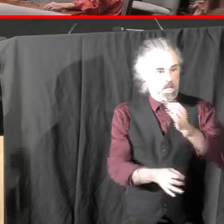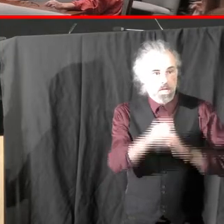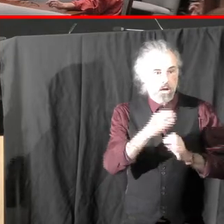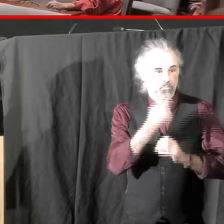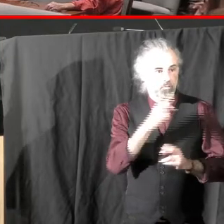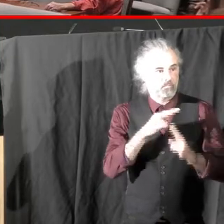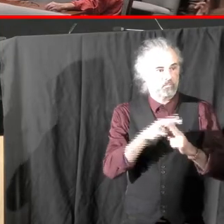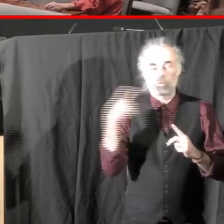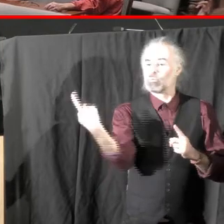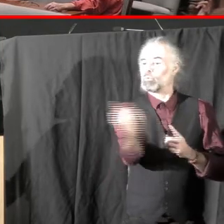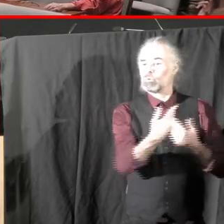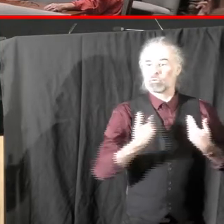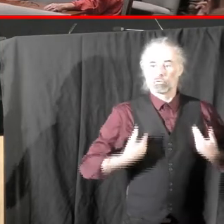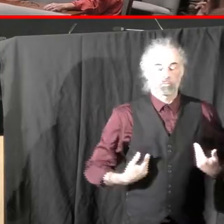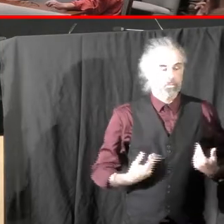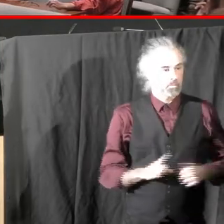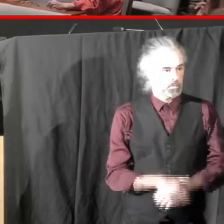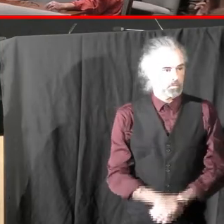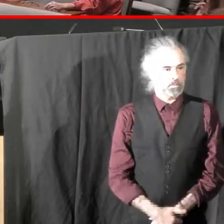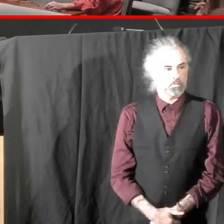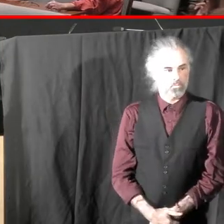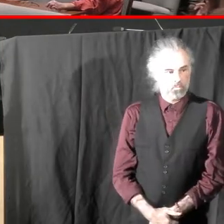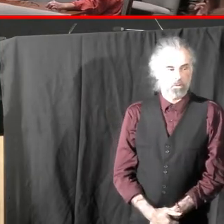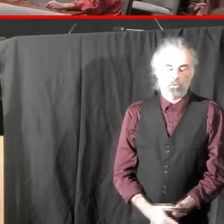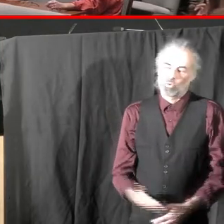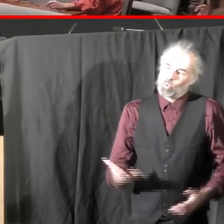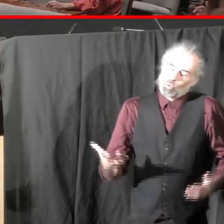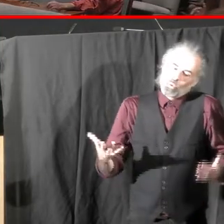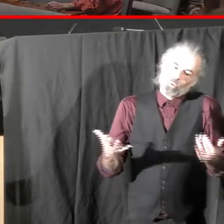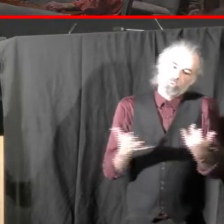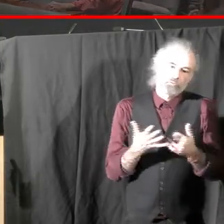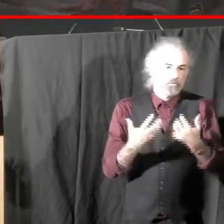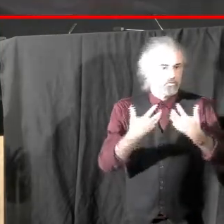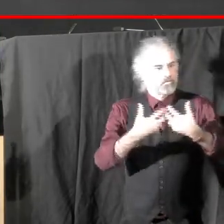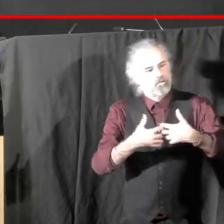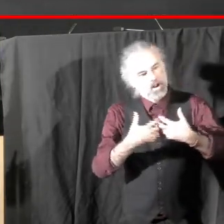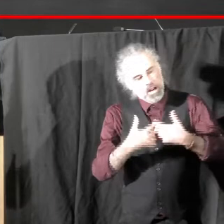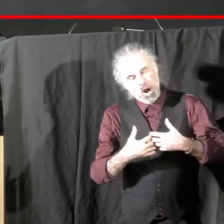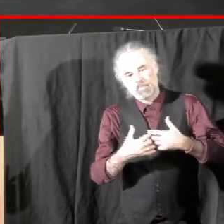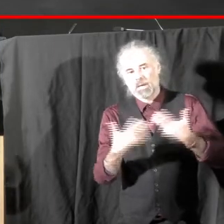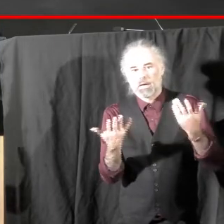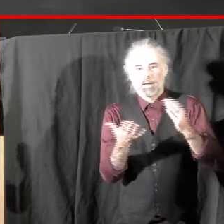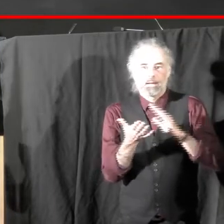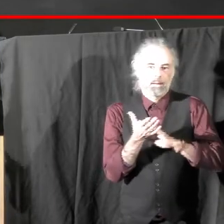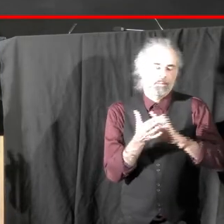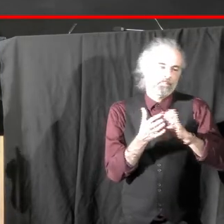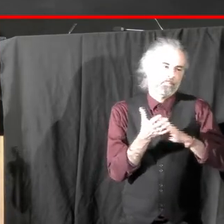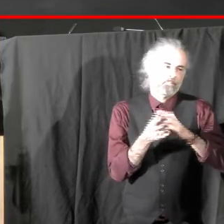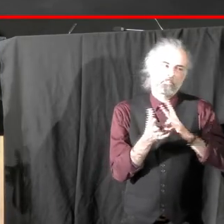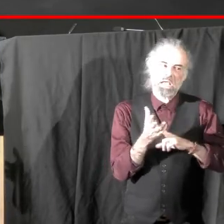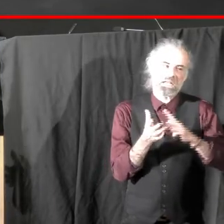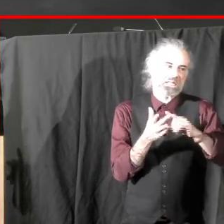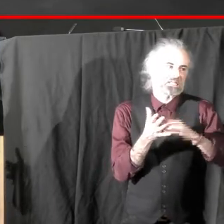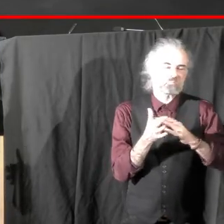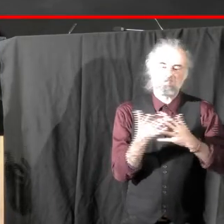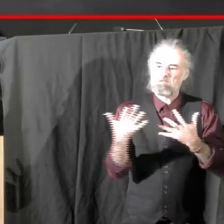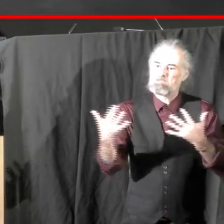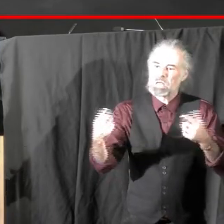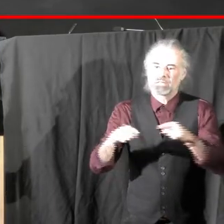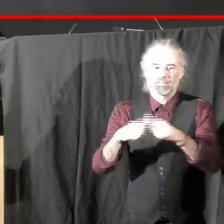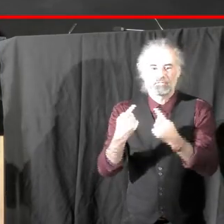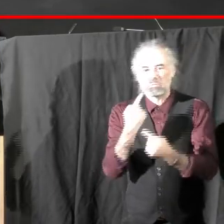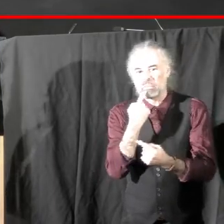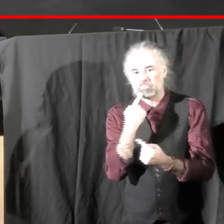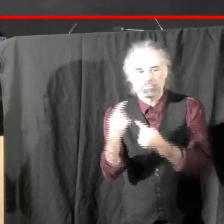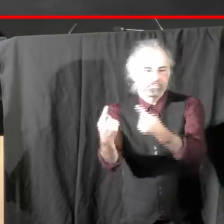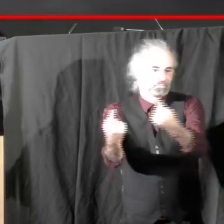levels? It's such a complicated mechanism. There could be all kinds of things. I mean, you know,